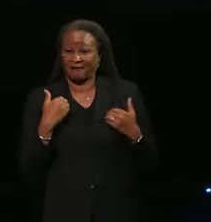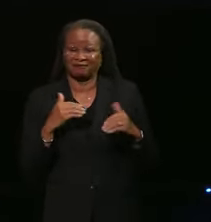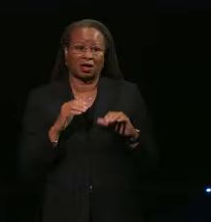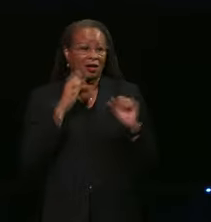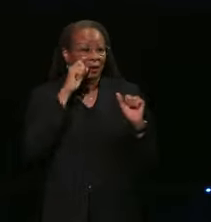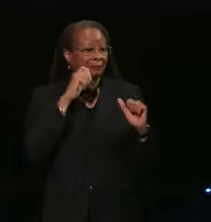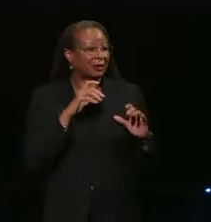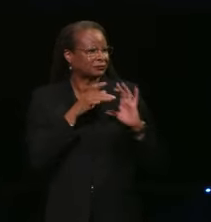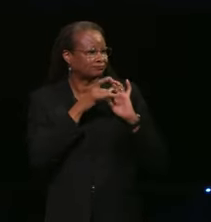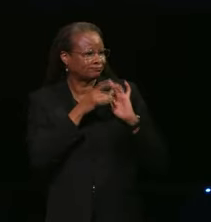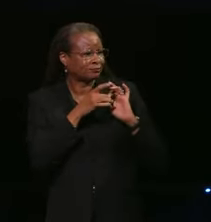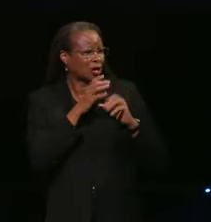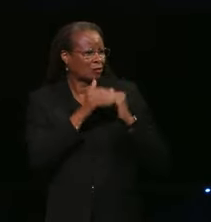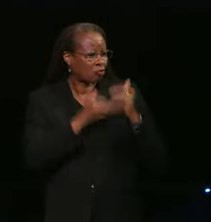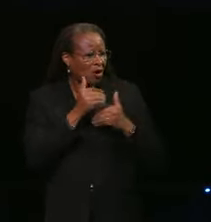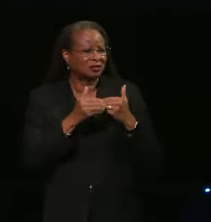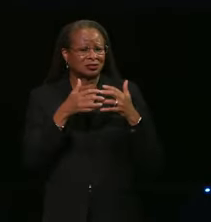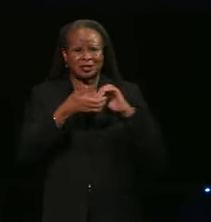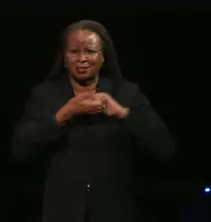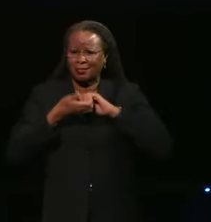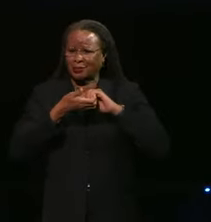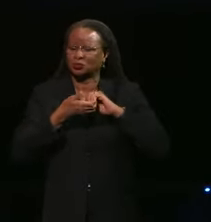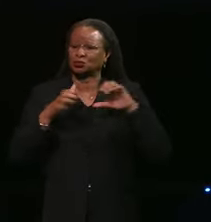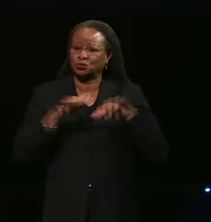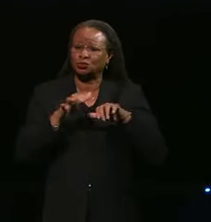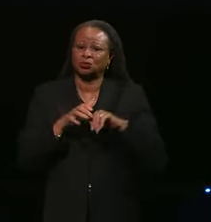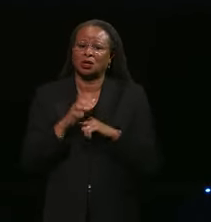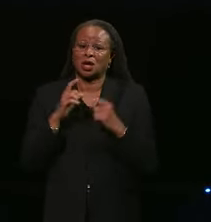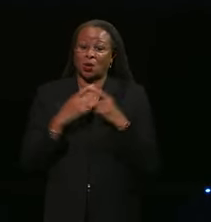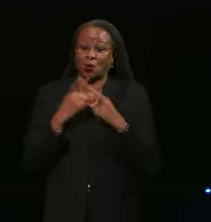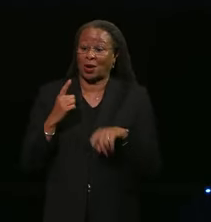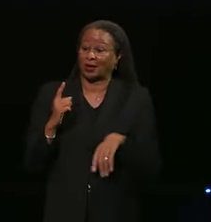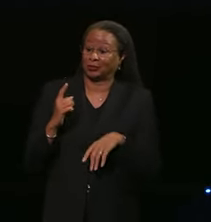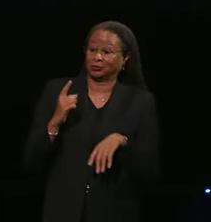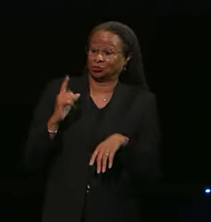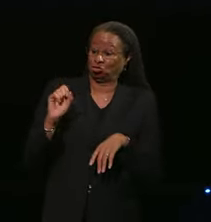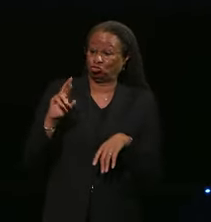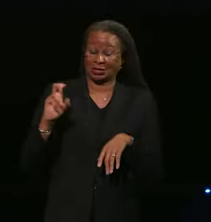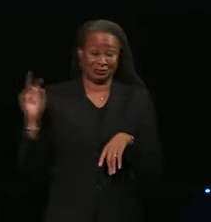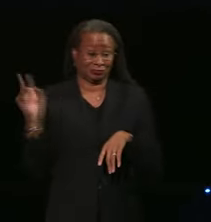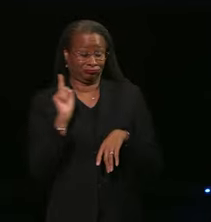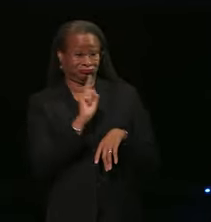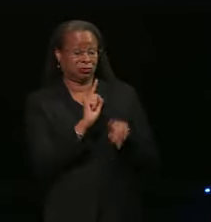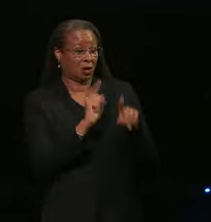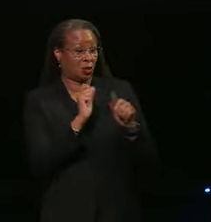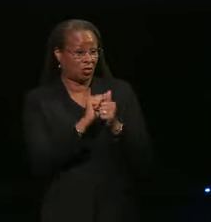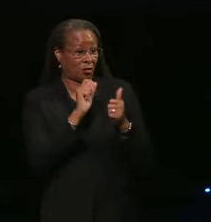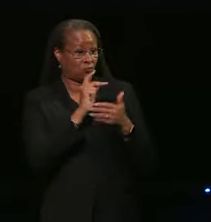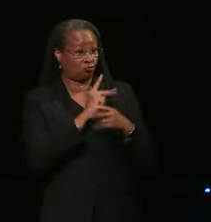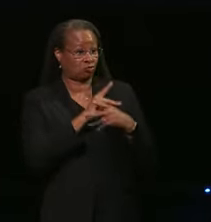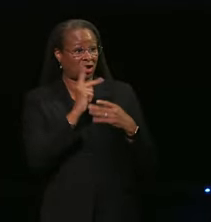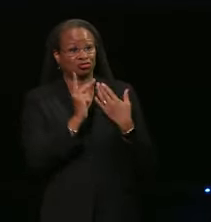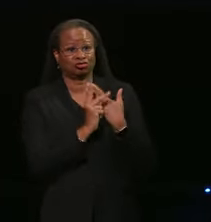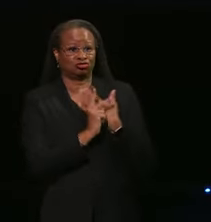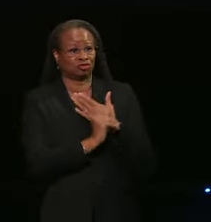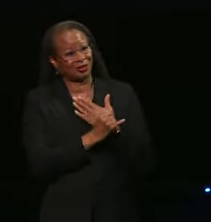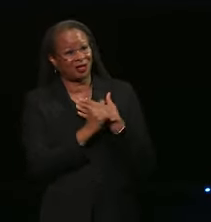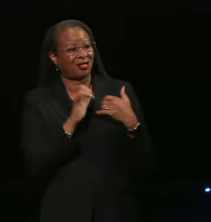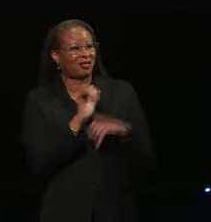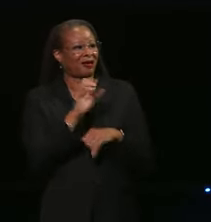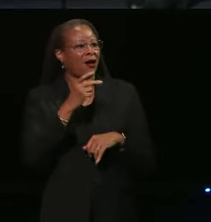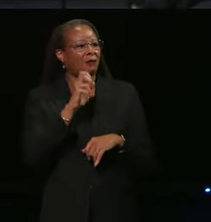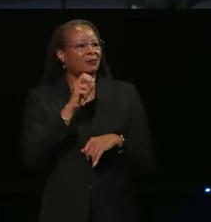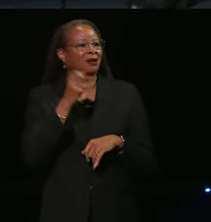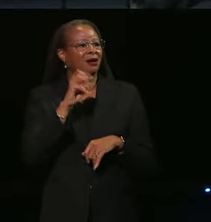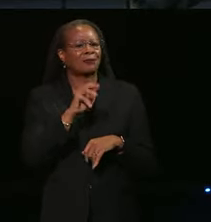I'm sure you have a process and a collaboration that you do. You know, when he comes to you with a project like Oppenheimer, how do you start your